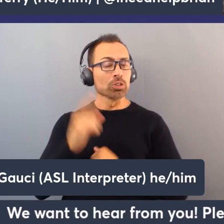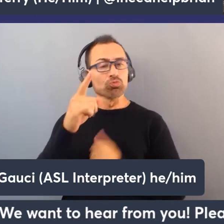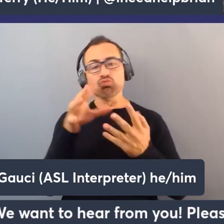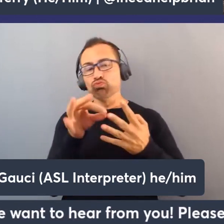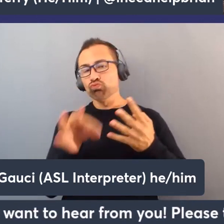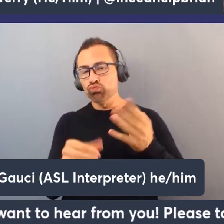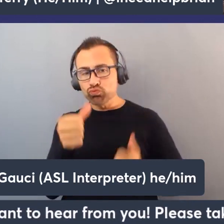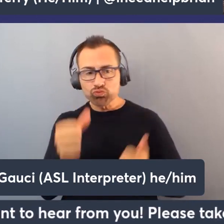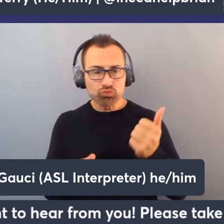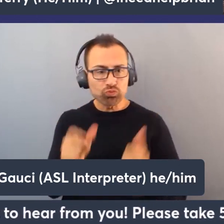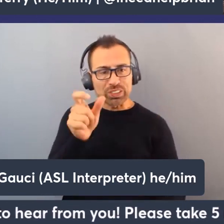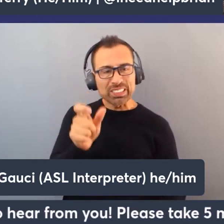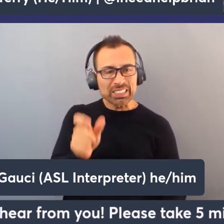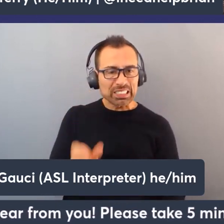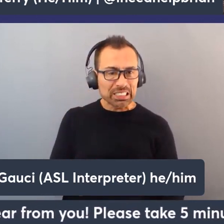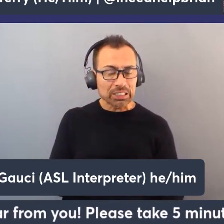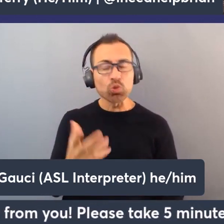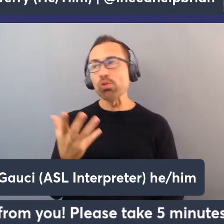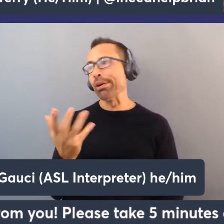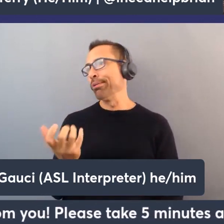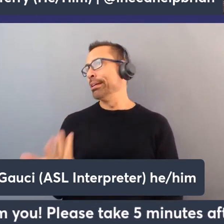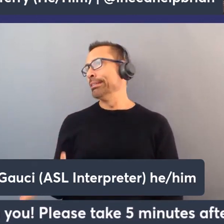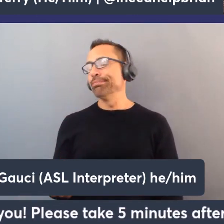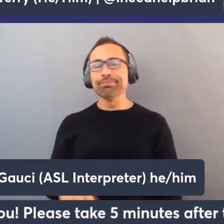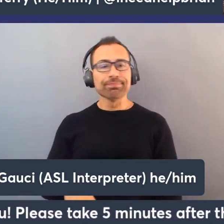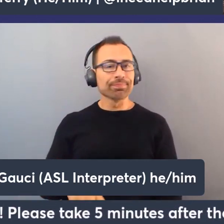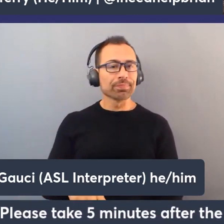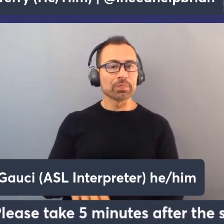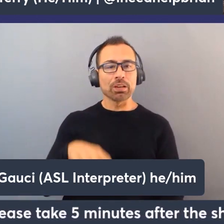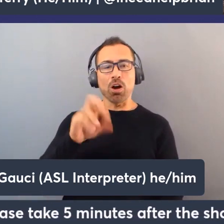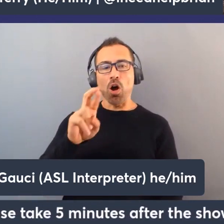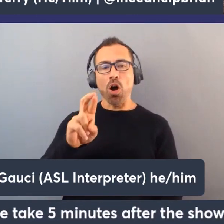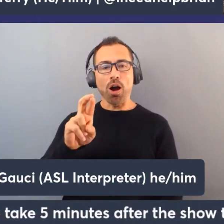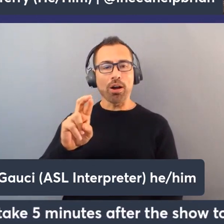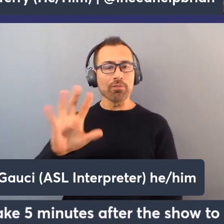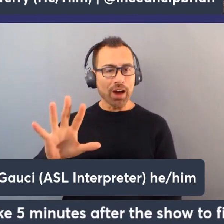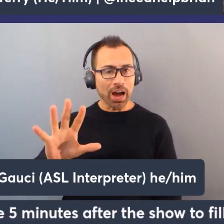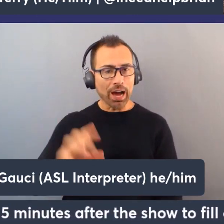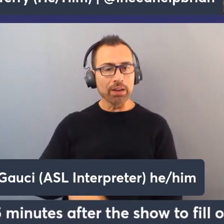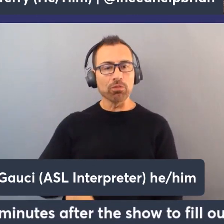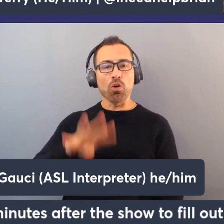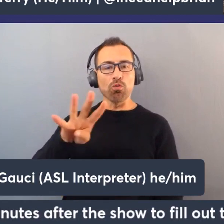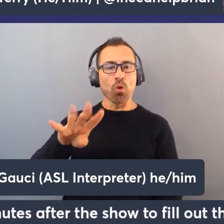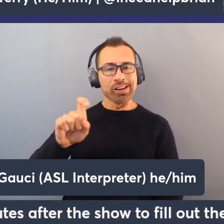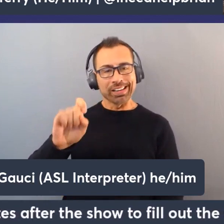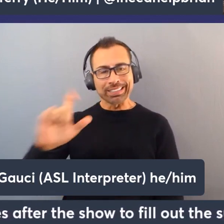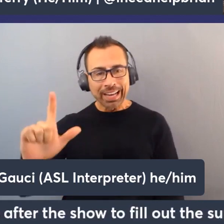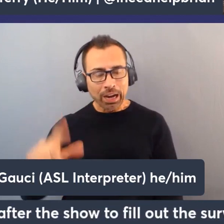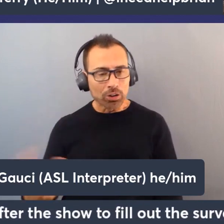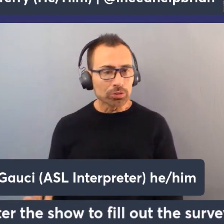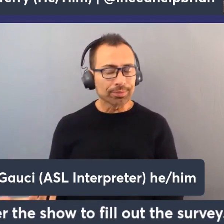do you want five, I don't know, R5 4XLs or 800